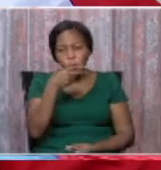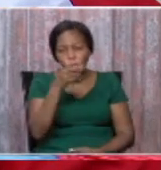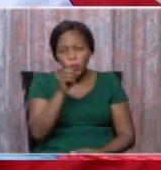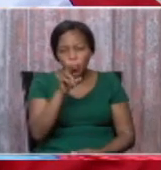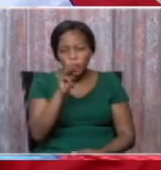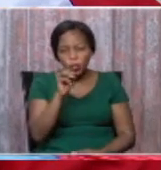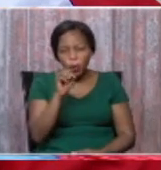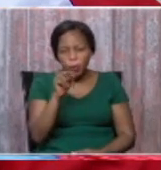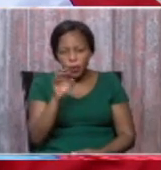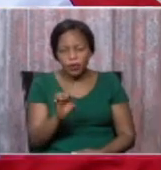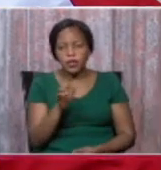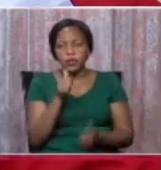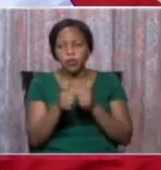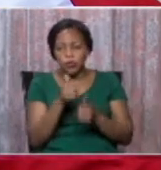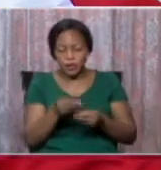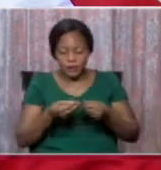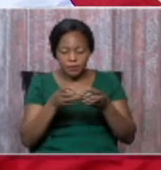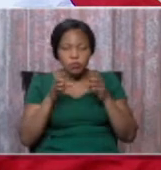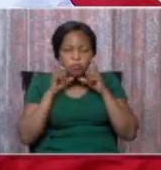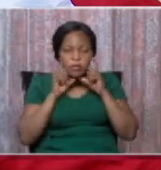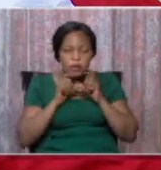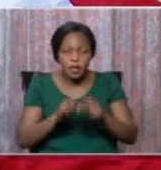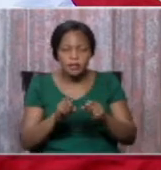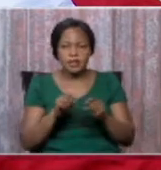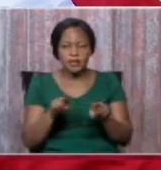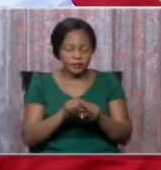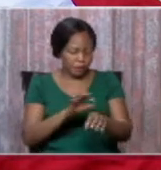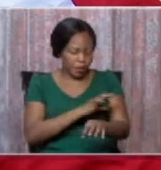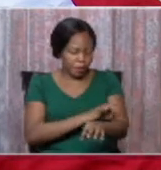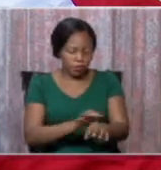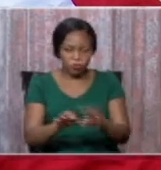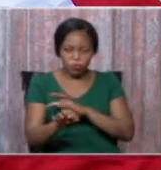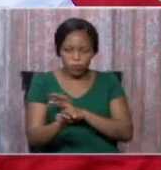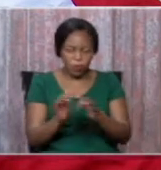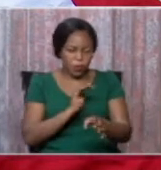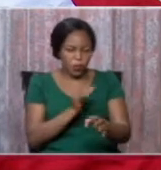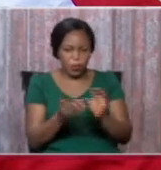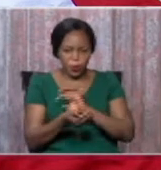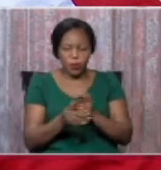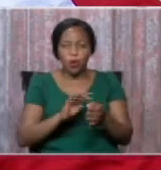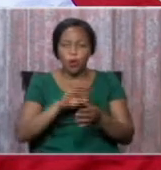It's a tiny little thing in the brain. Okay. Just a